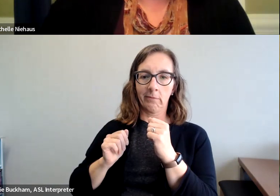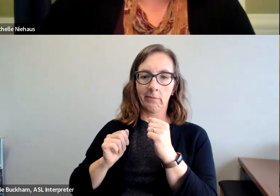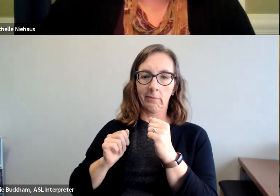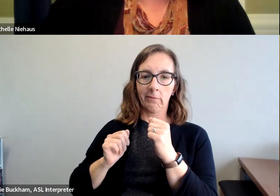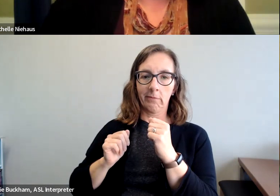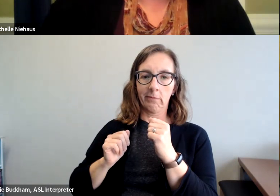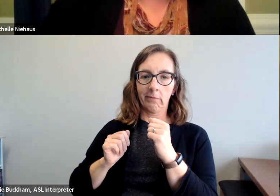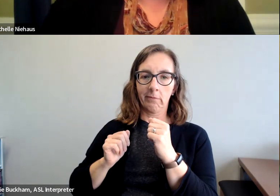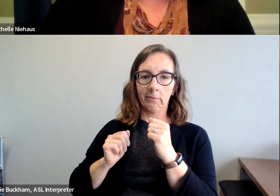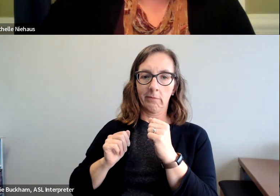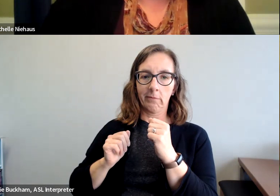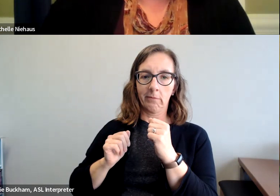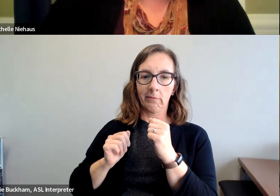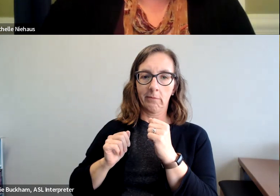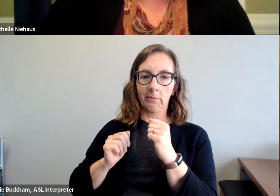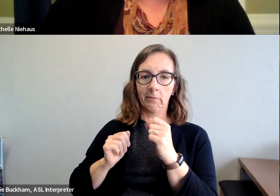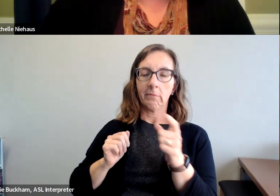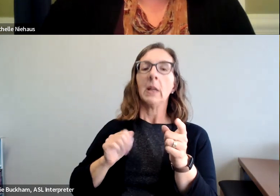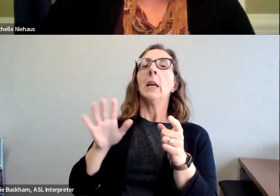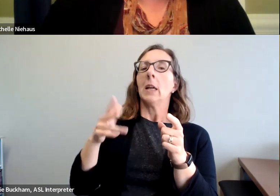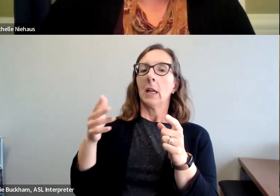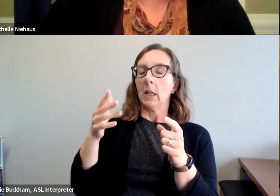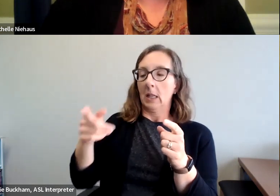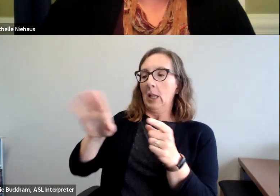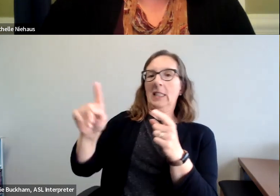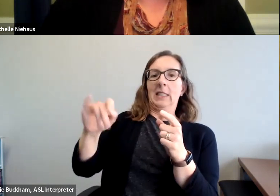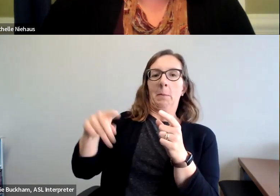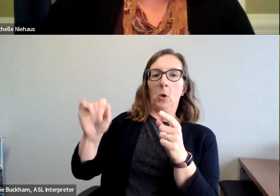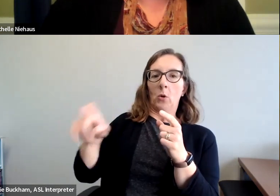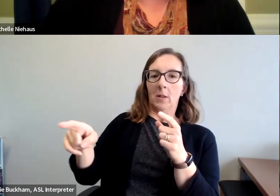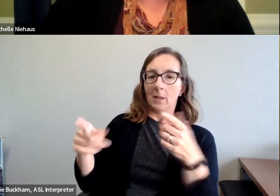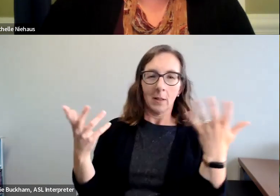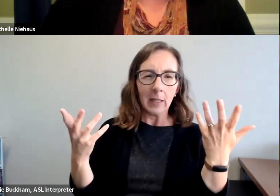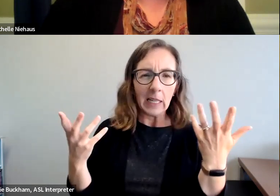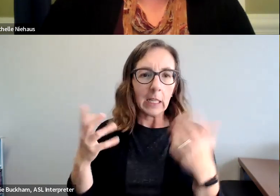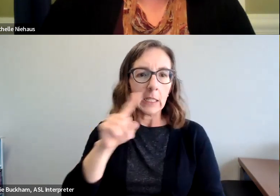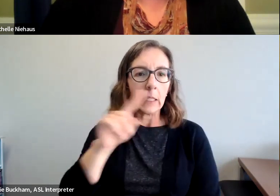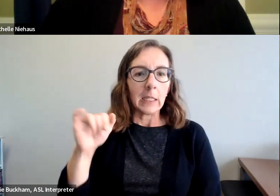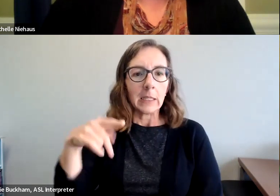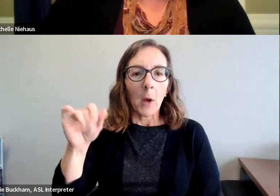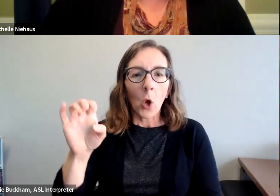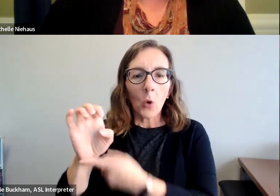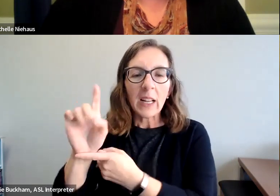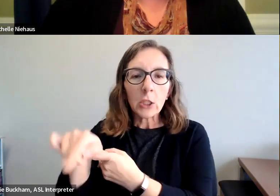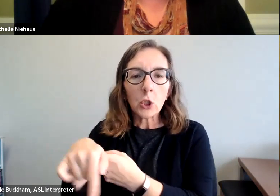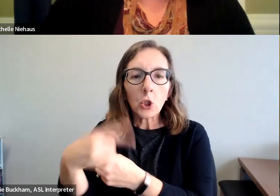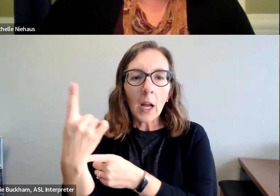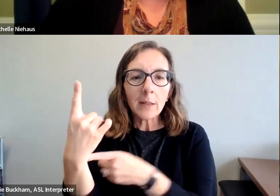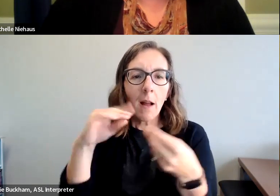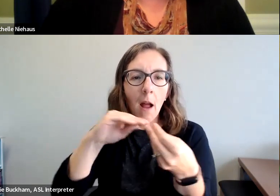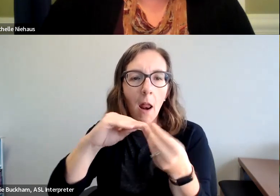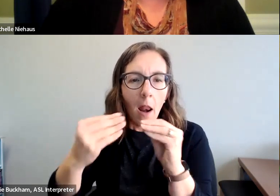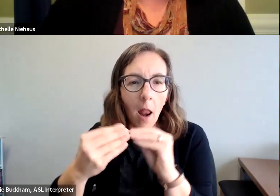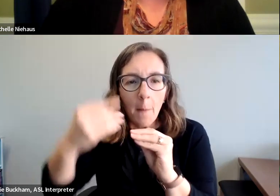that as do with anything, it's just a set of numbers used to deliver